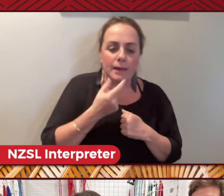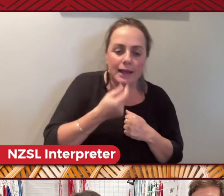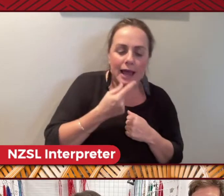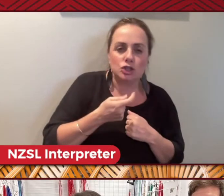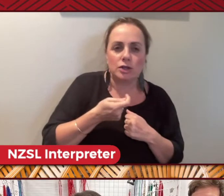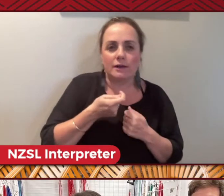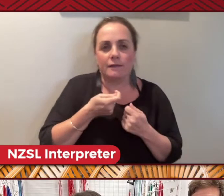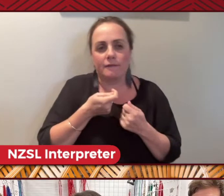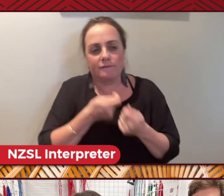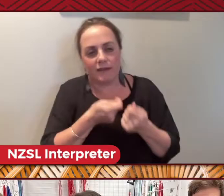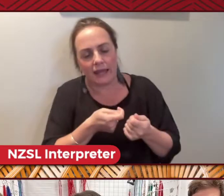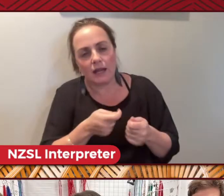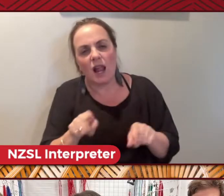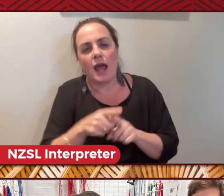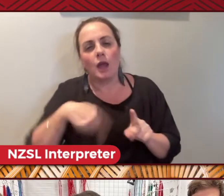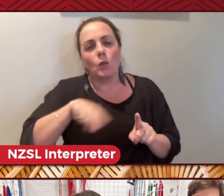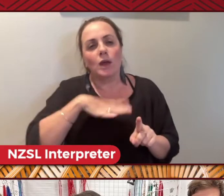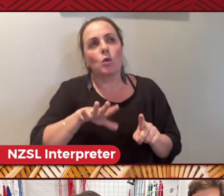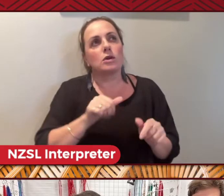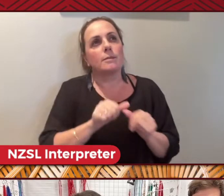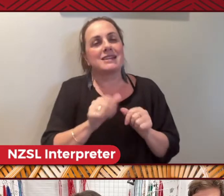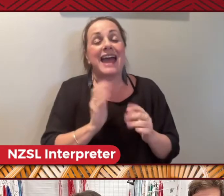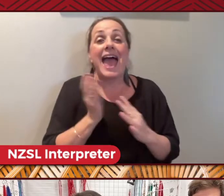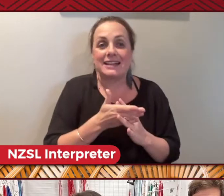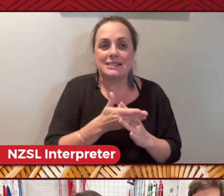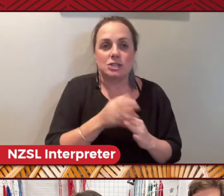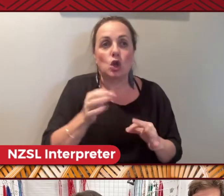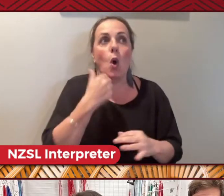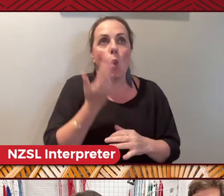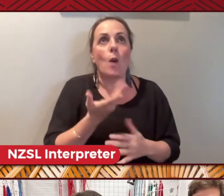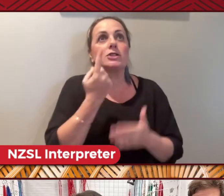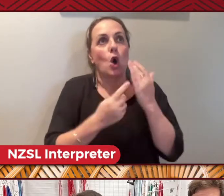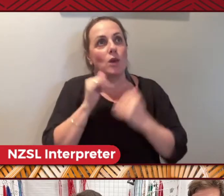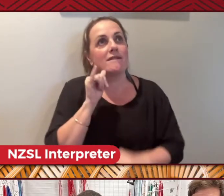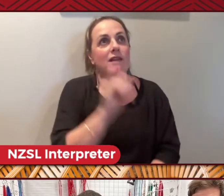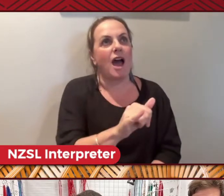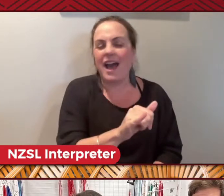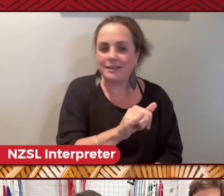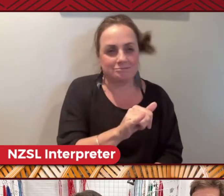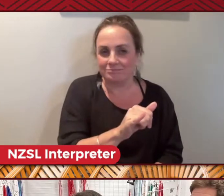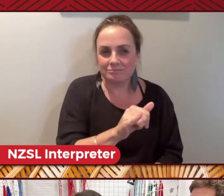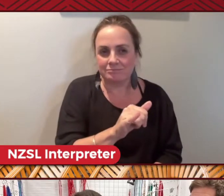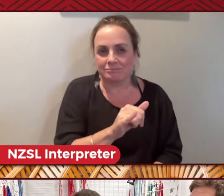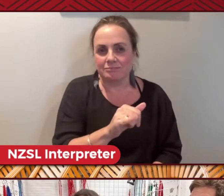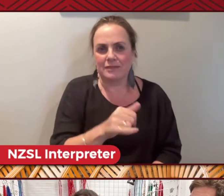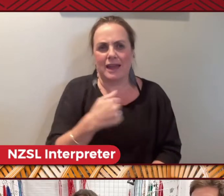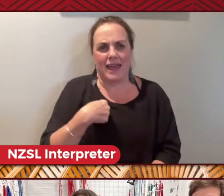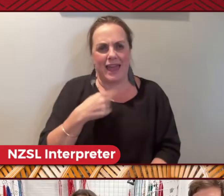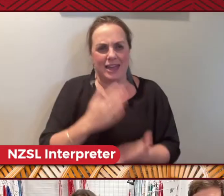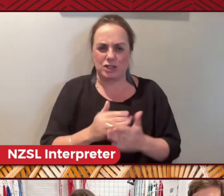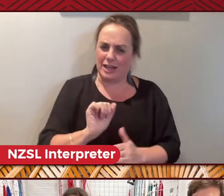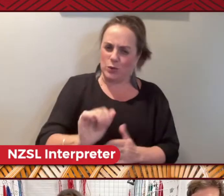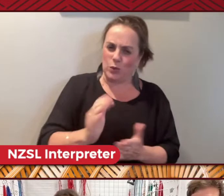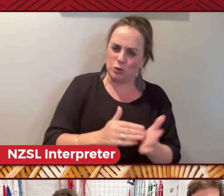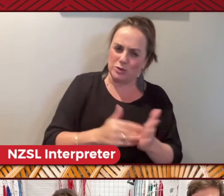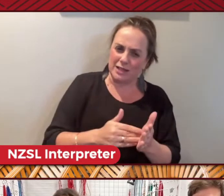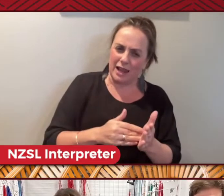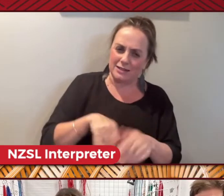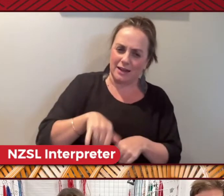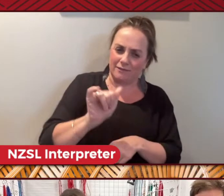make it a bit more accessible, that you didn't always have to fly in New Zealand. Plus your domestic flights are very expensive.